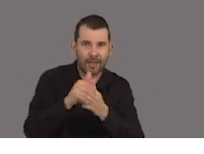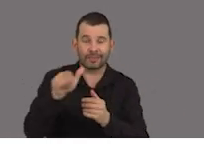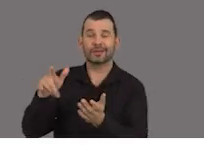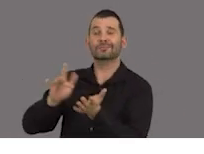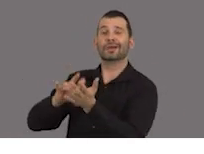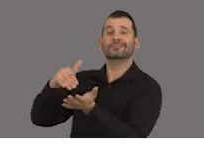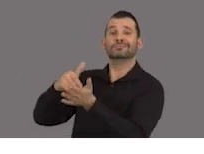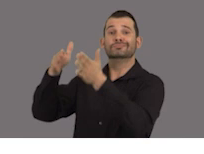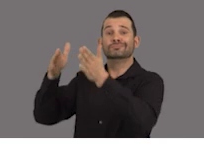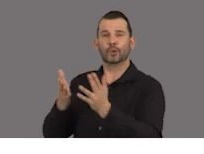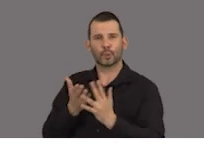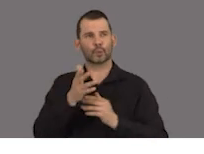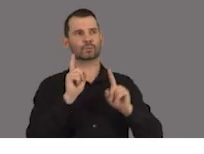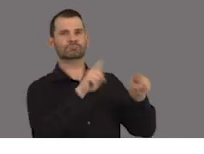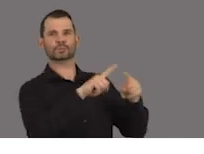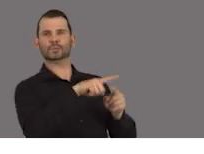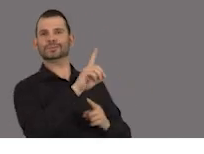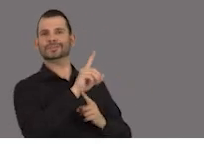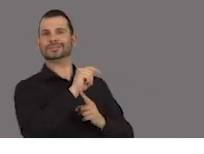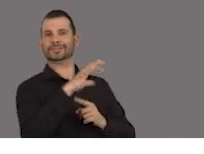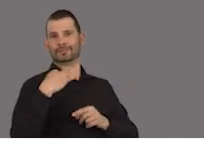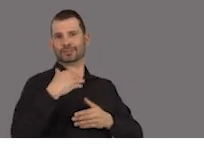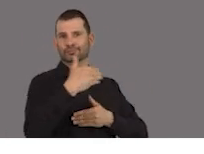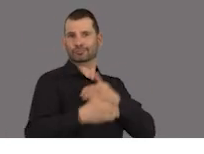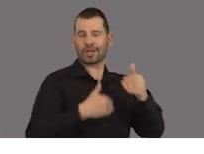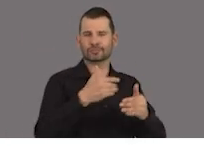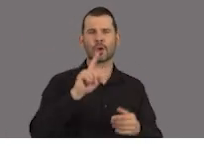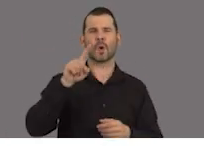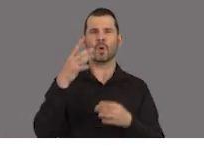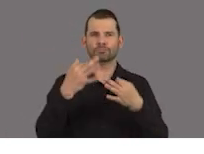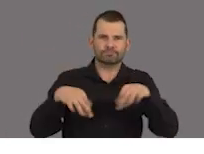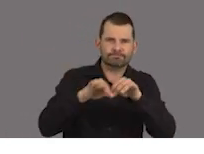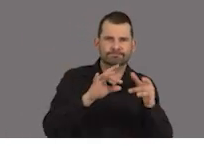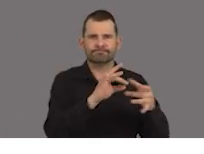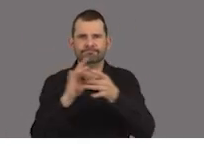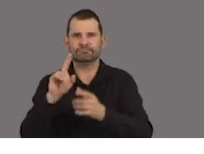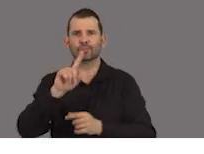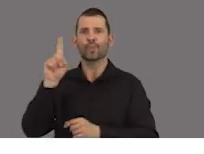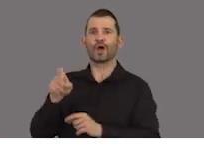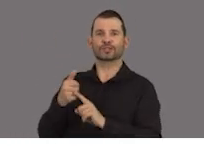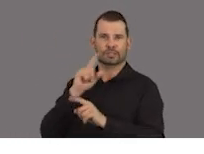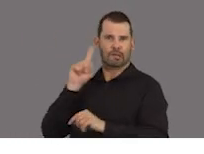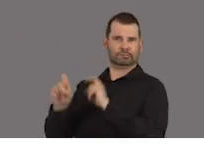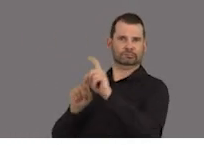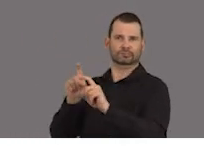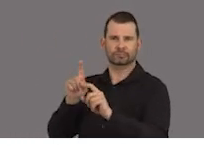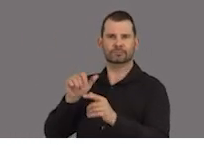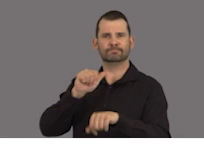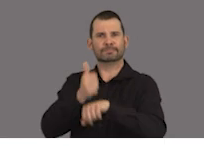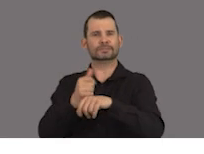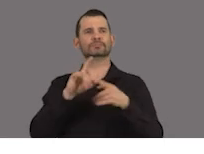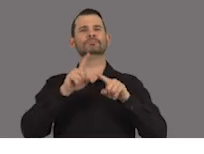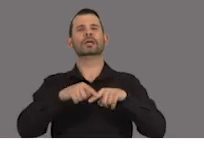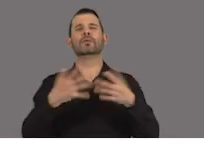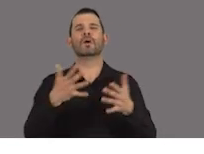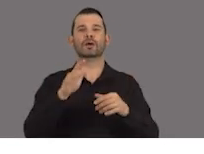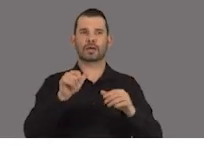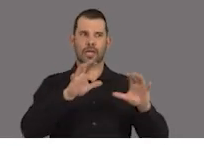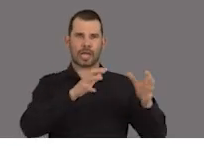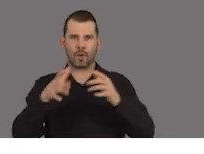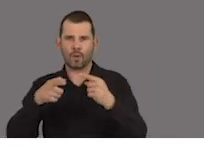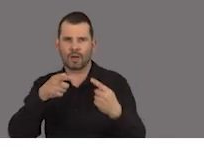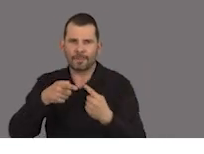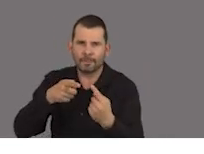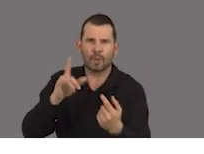practitioner through the DTC application process. Only relevant questions are asked based on a category of